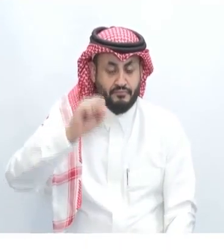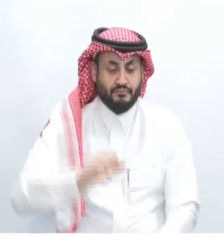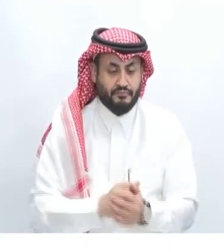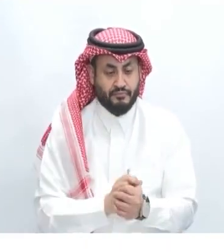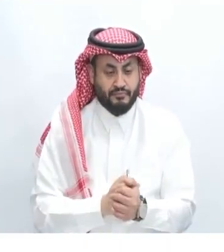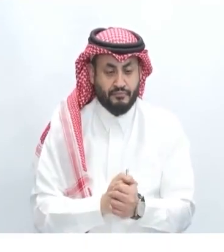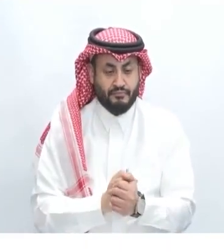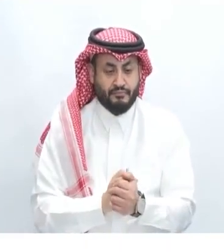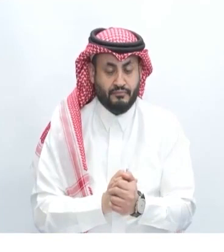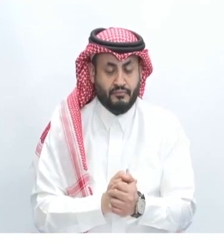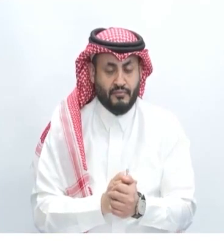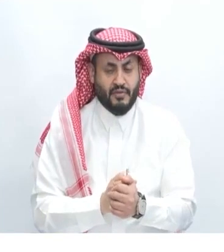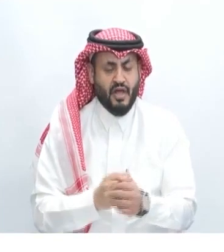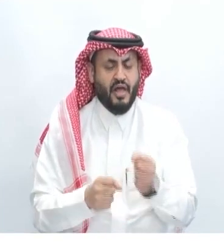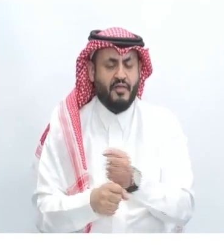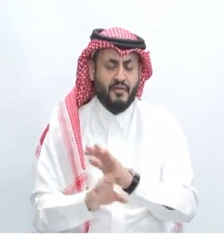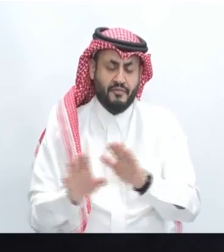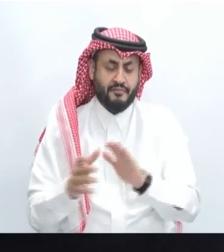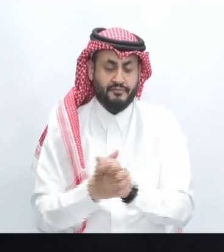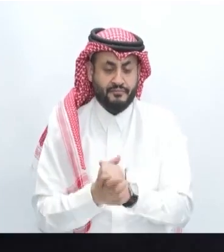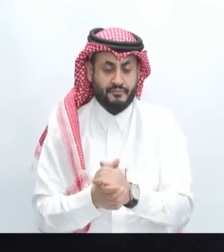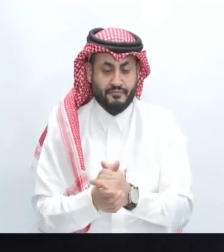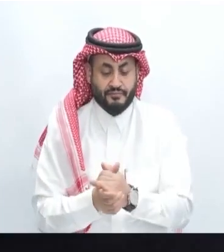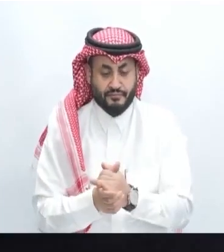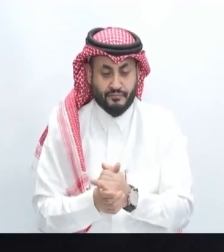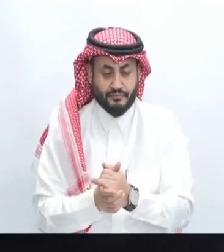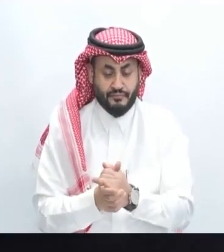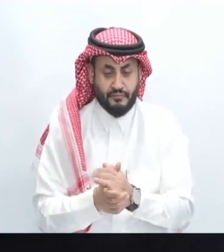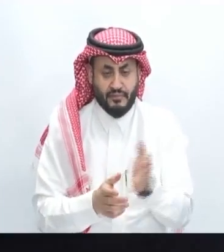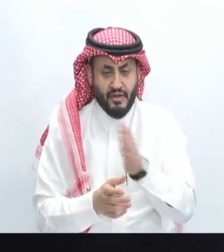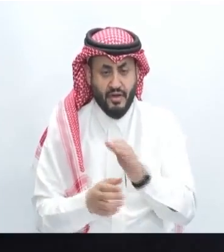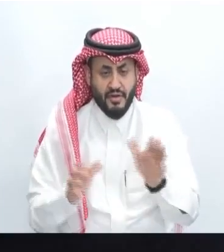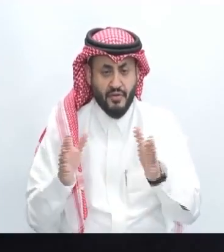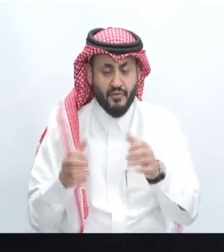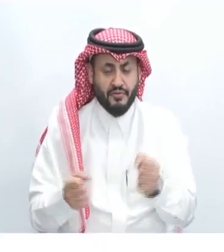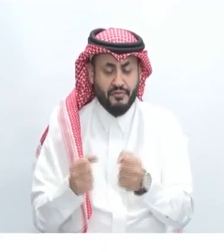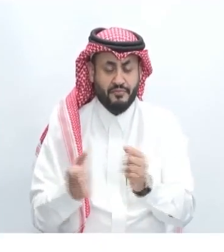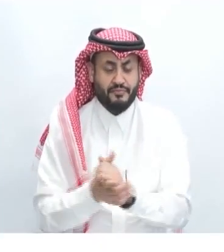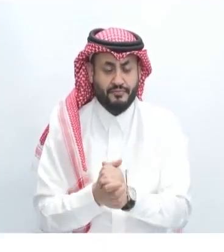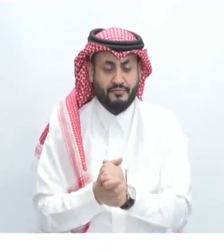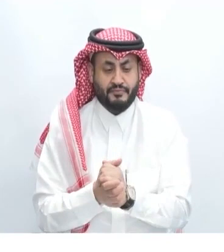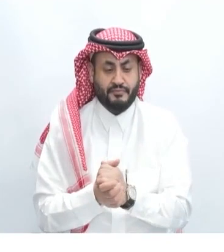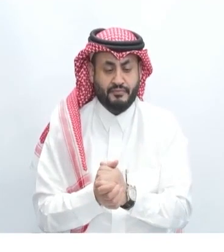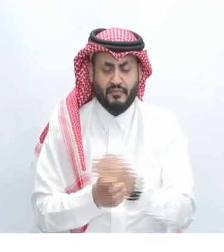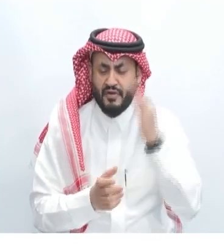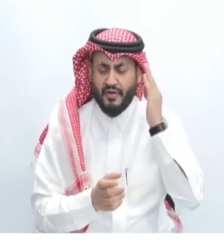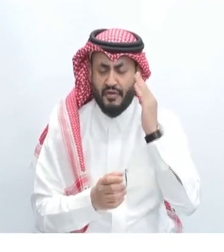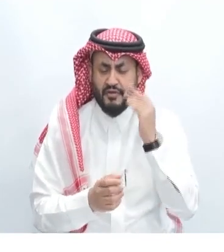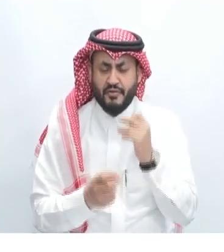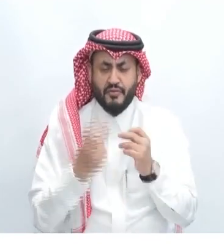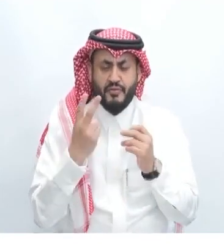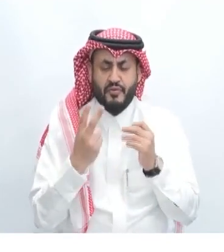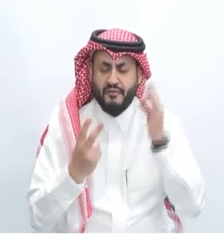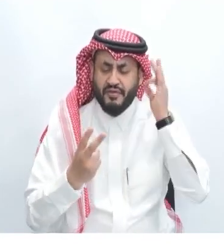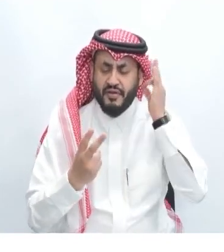So this is what we did. And also we did learn a new game, which is that when you listen to two hints,